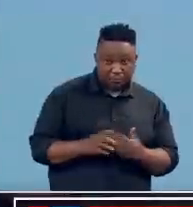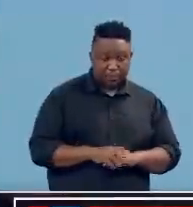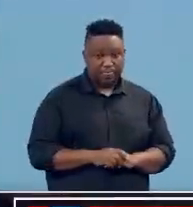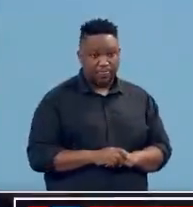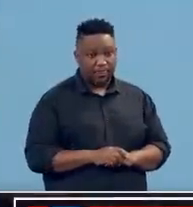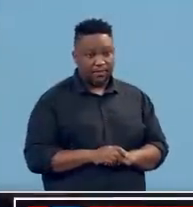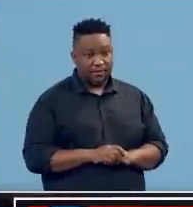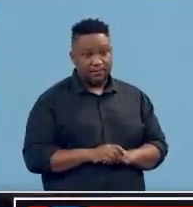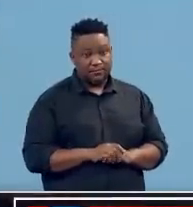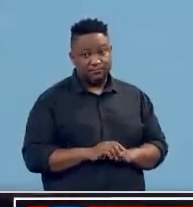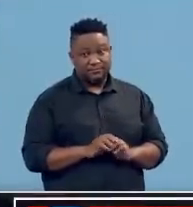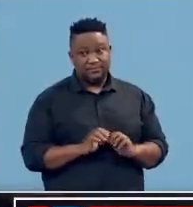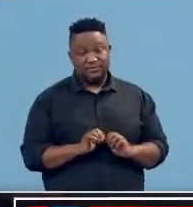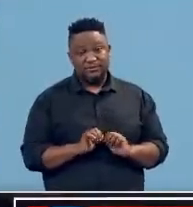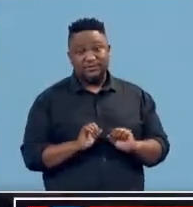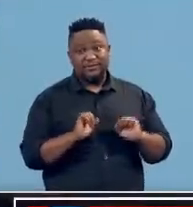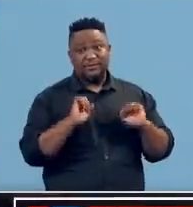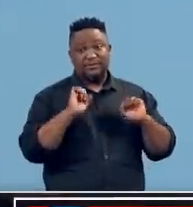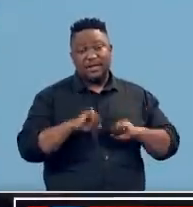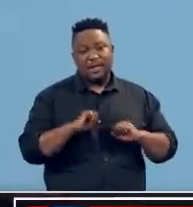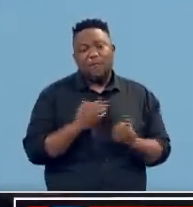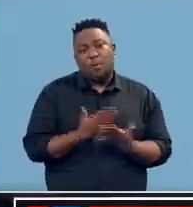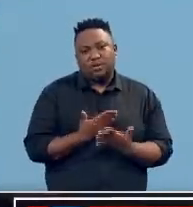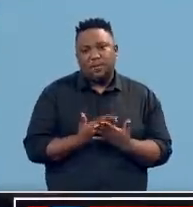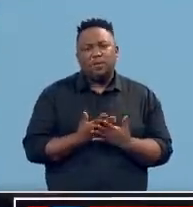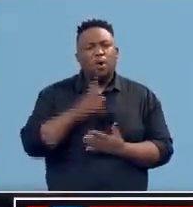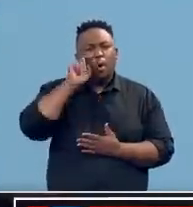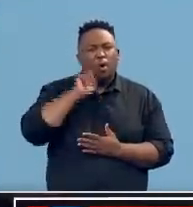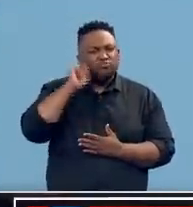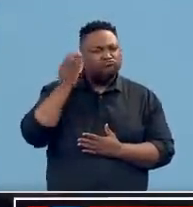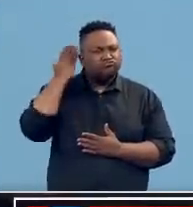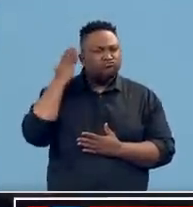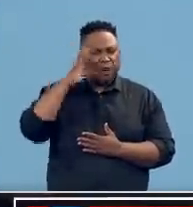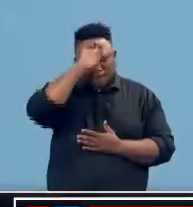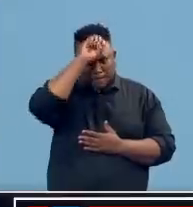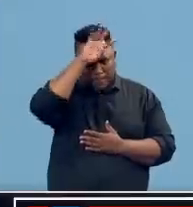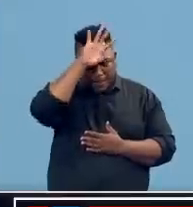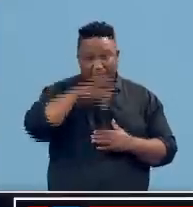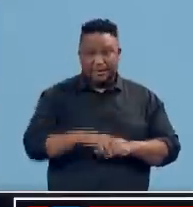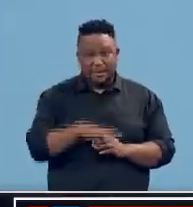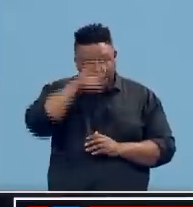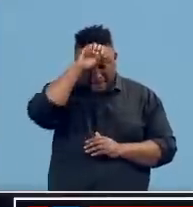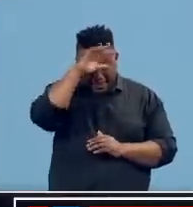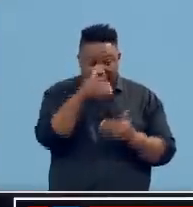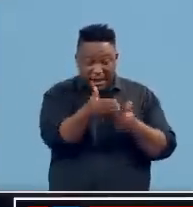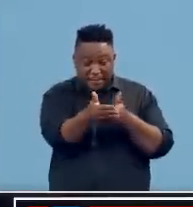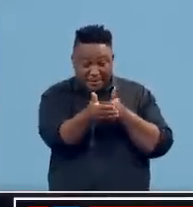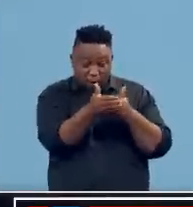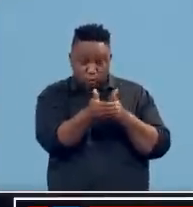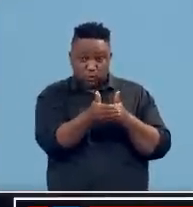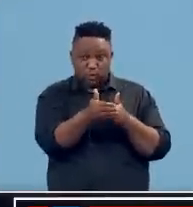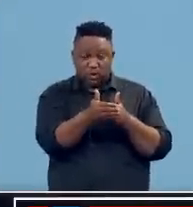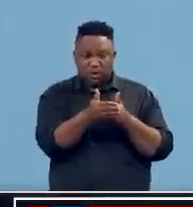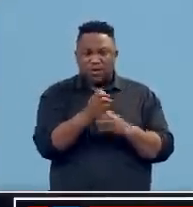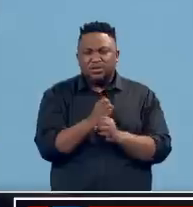It is, in fact, likely that it is linked to historic mining. The mine nearby, the East Rand Proprietary Mine, started mining in